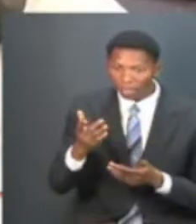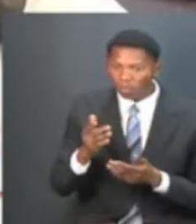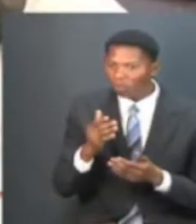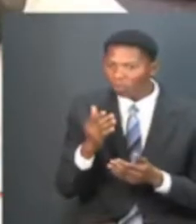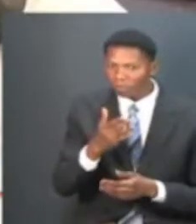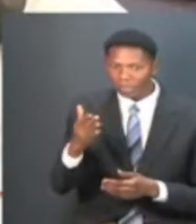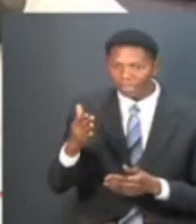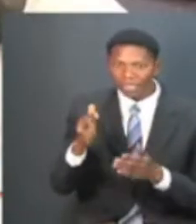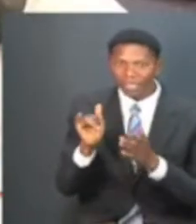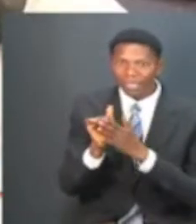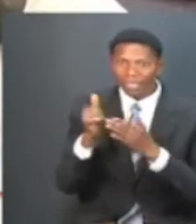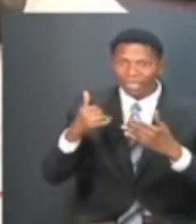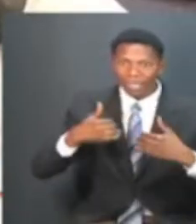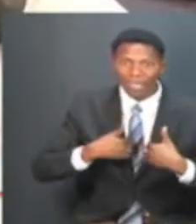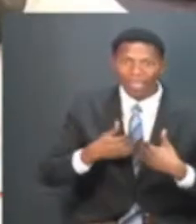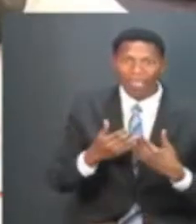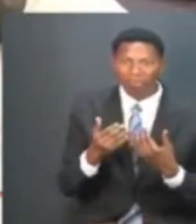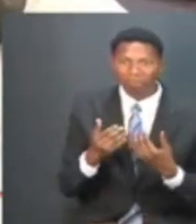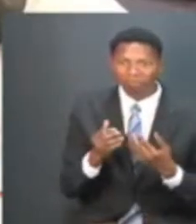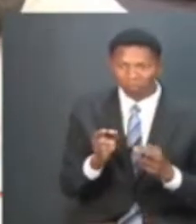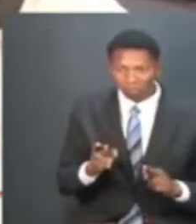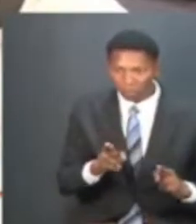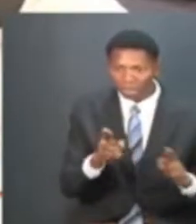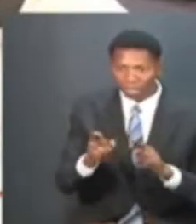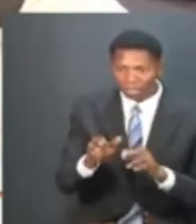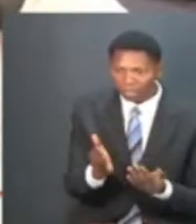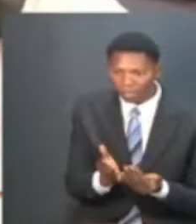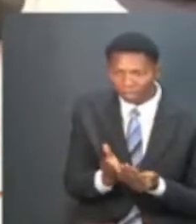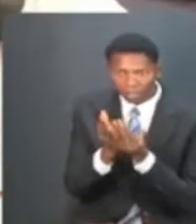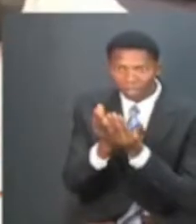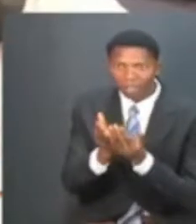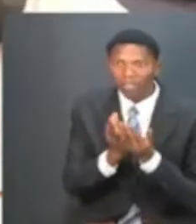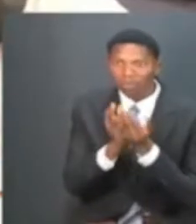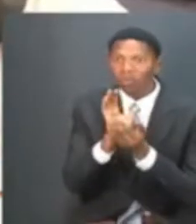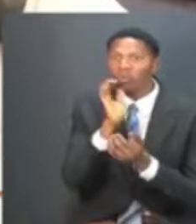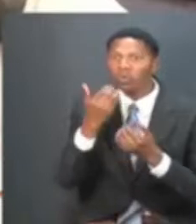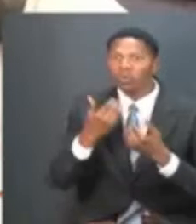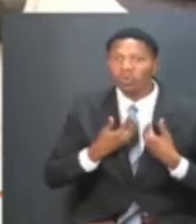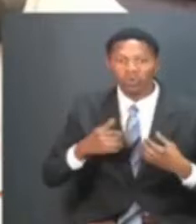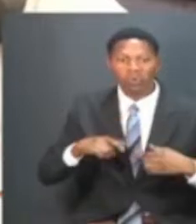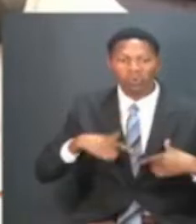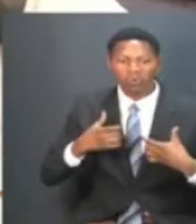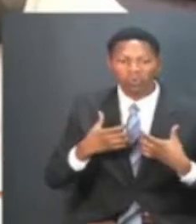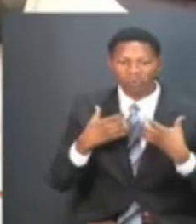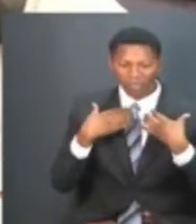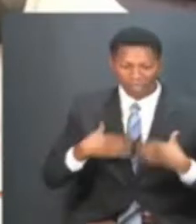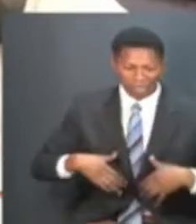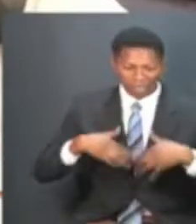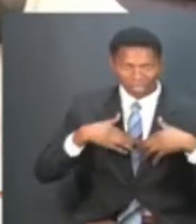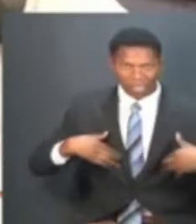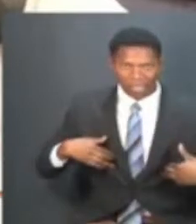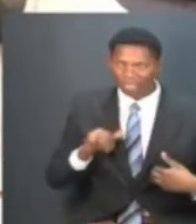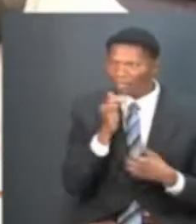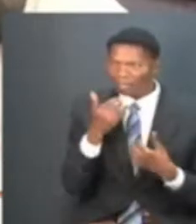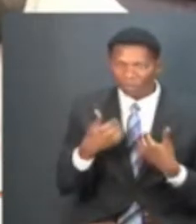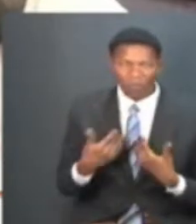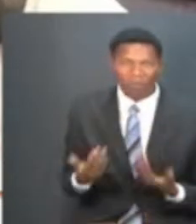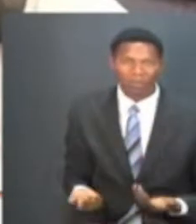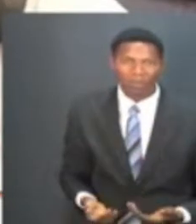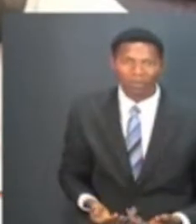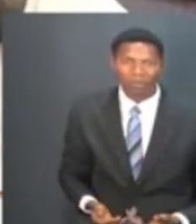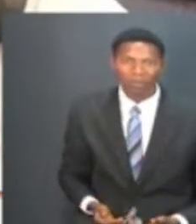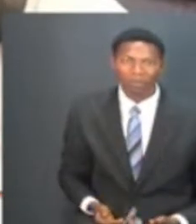facilities we have on these water bodies don't have life jackets. Don't have life jackets,